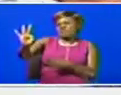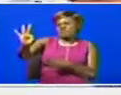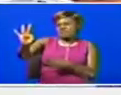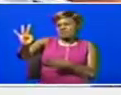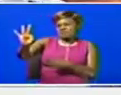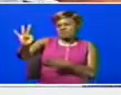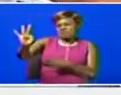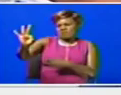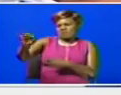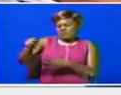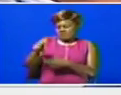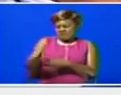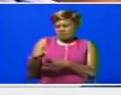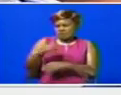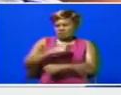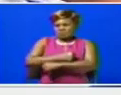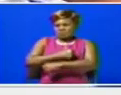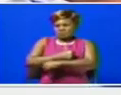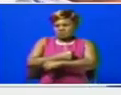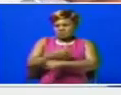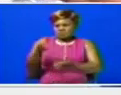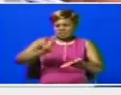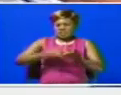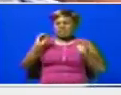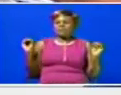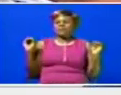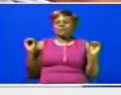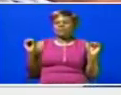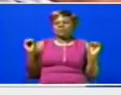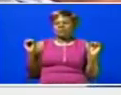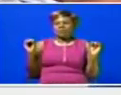schools since that institution itself was not registered.